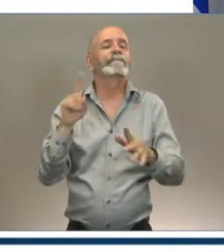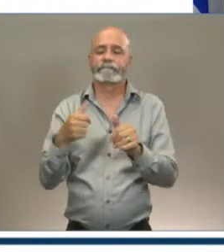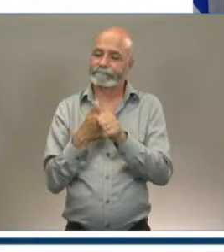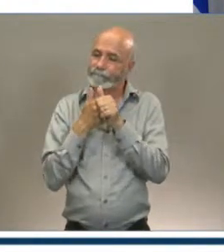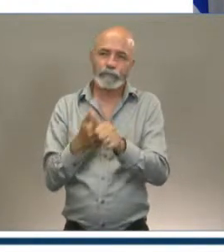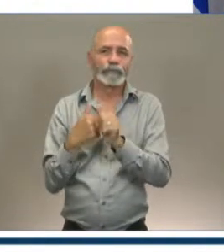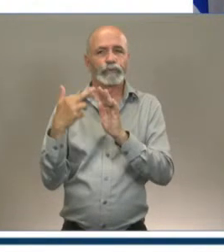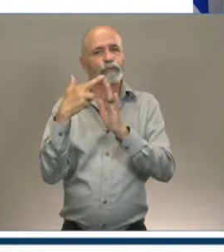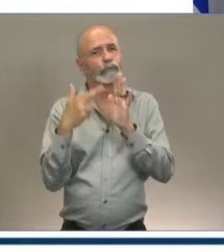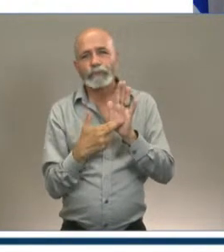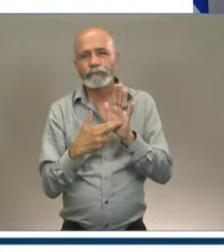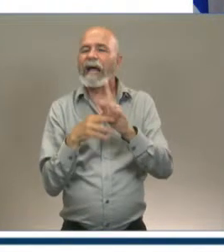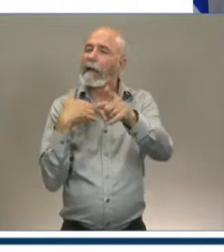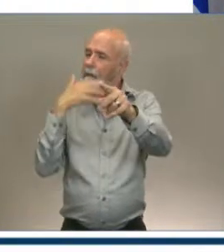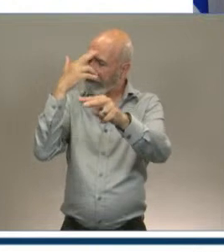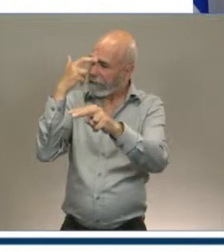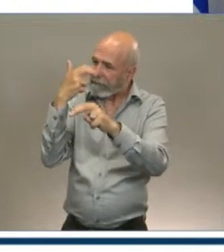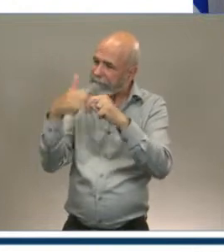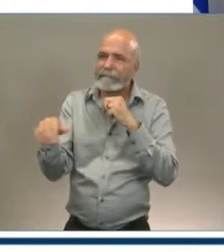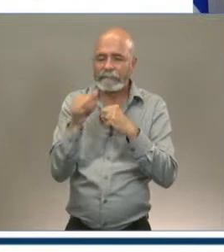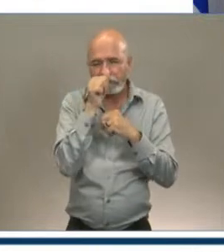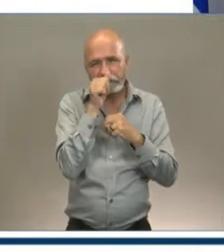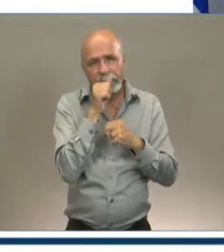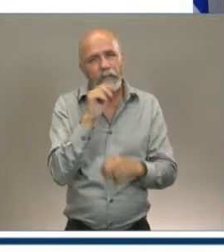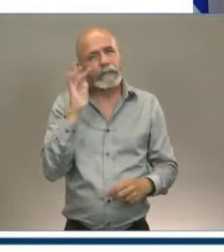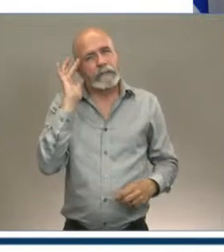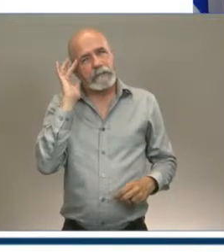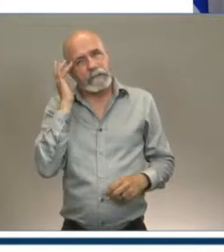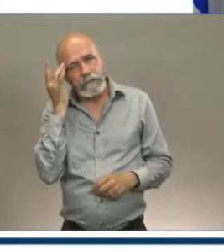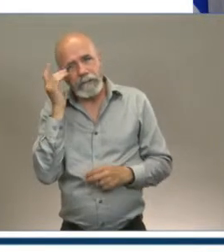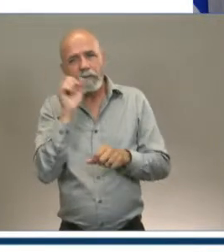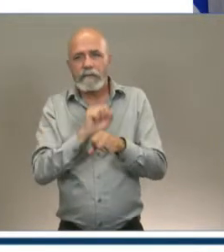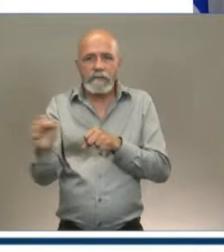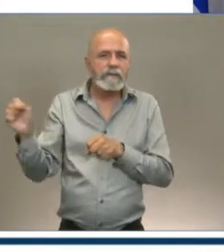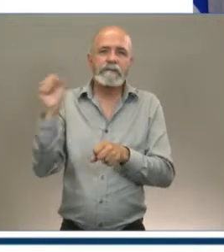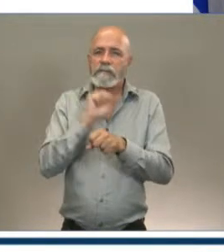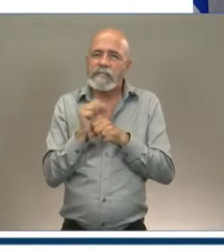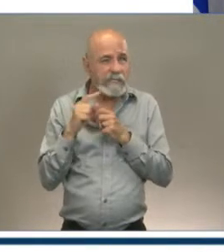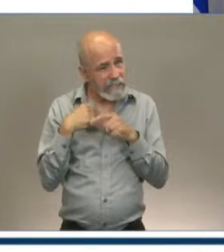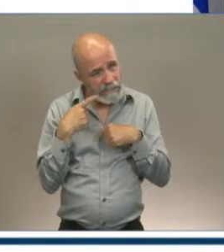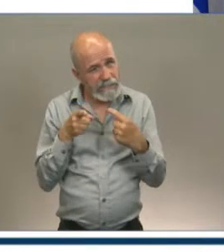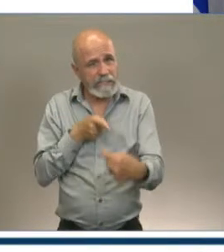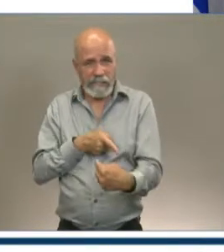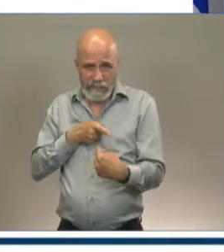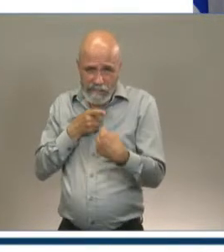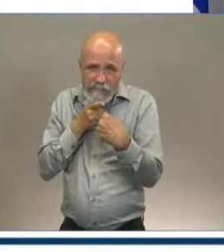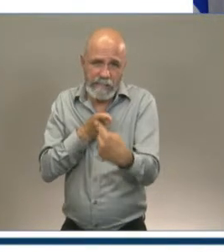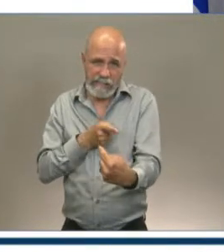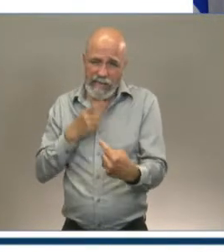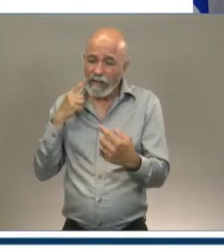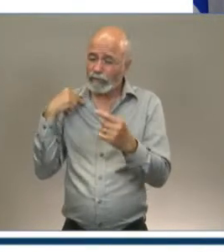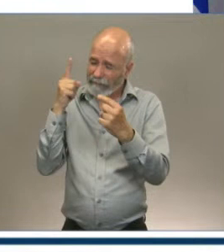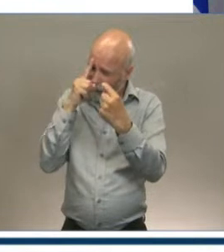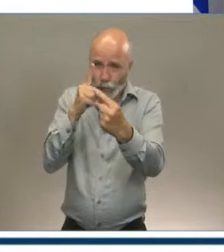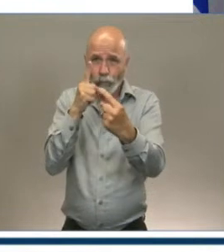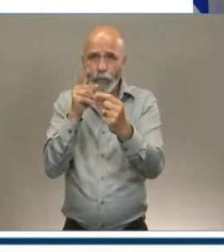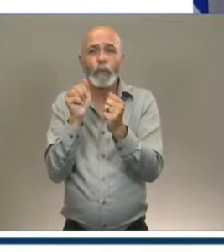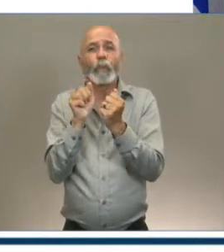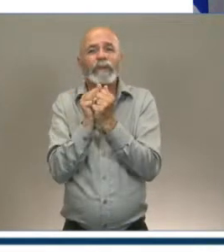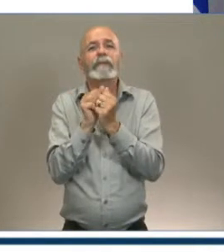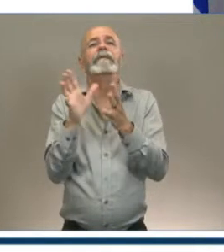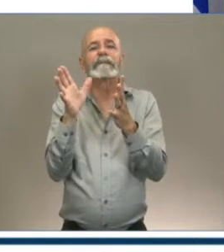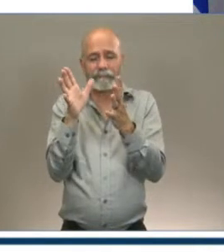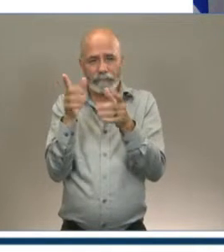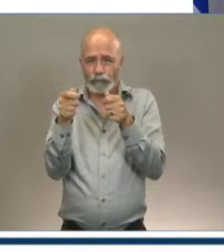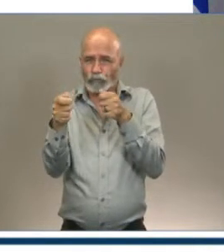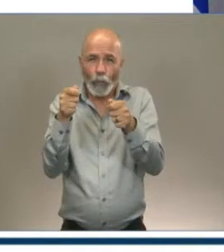this is difficult. You've worked so hard over the last number of weeks to control the spread, and our cases are coming down, but we're not where we need to